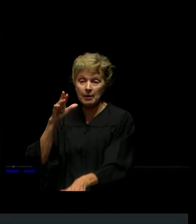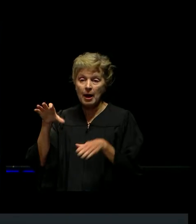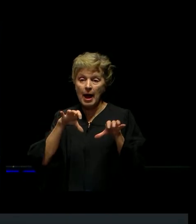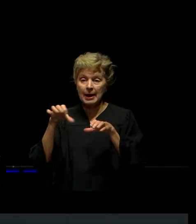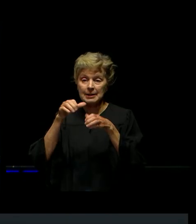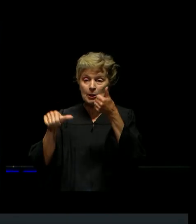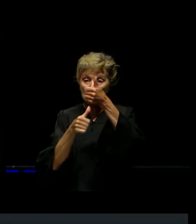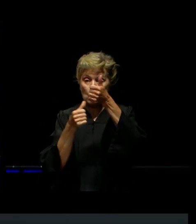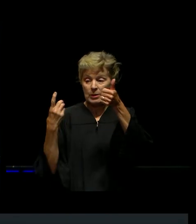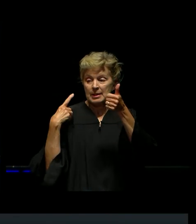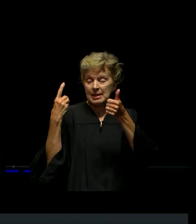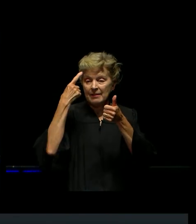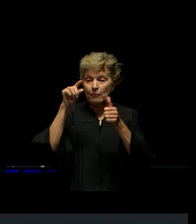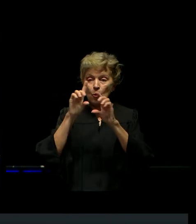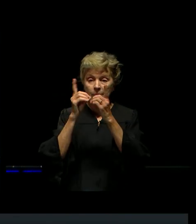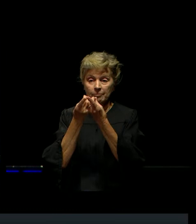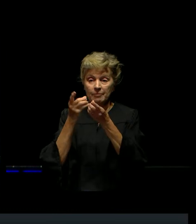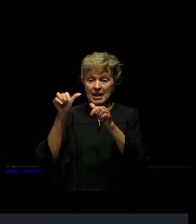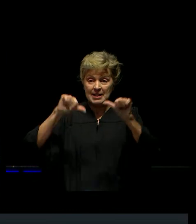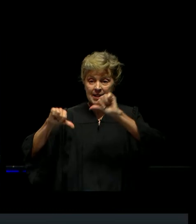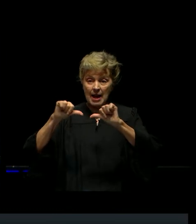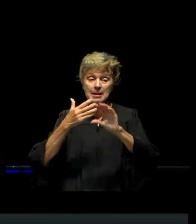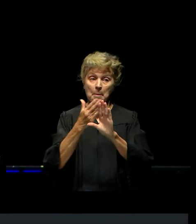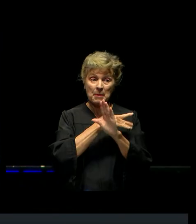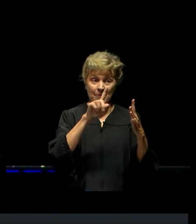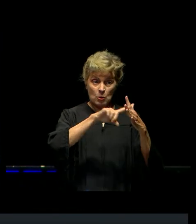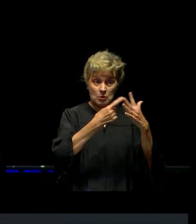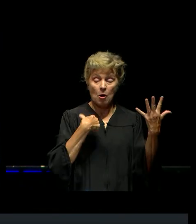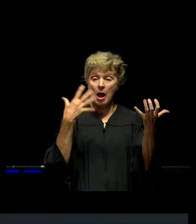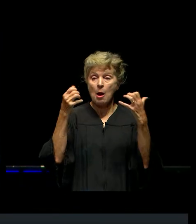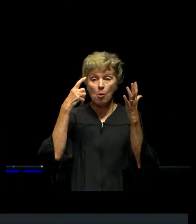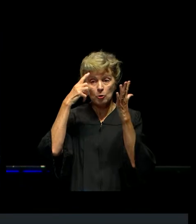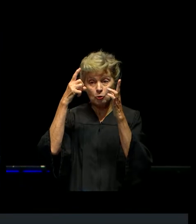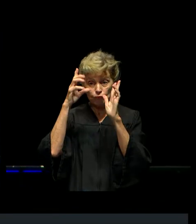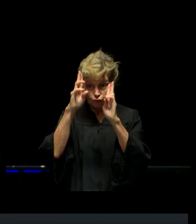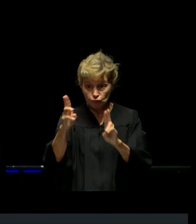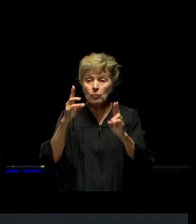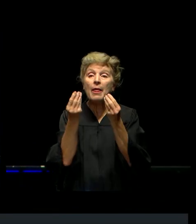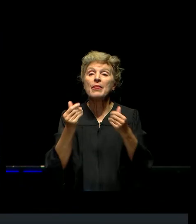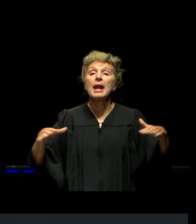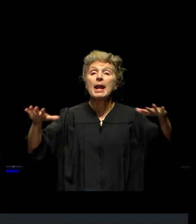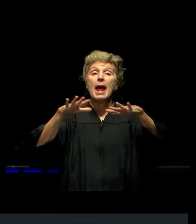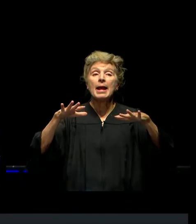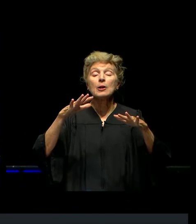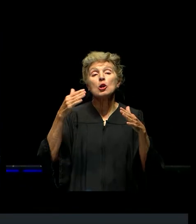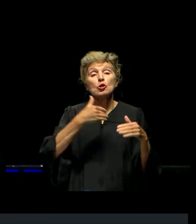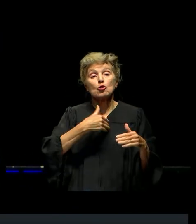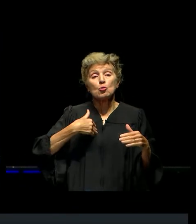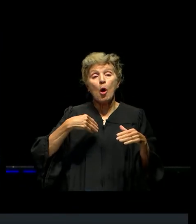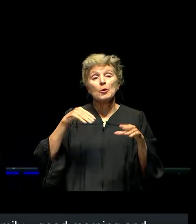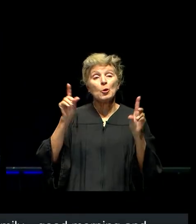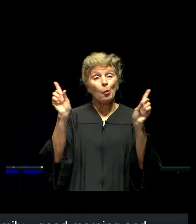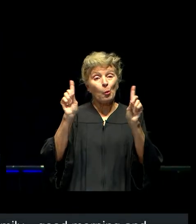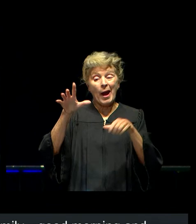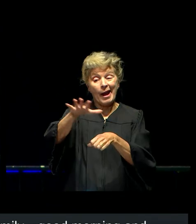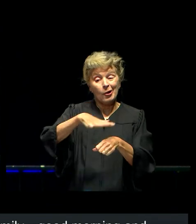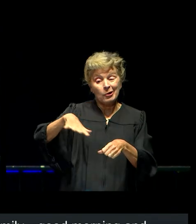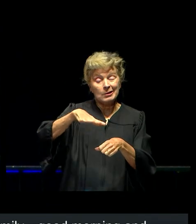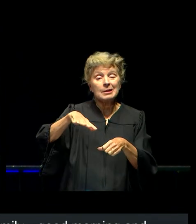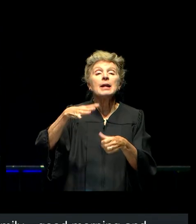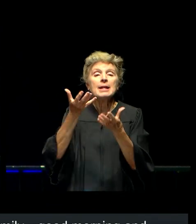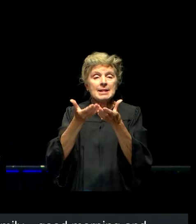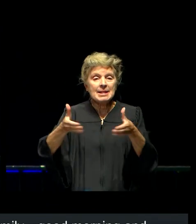Science. Before we begin, I would like to acknowledge the land that we're celebrating on today. Toronto is in the Dish with One Spoon